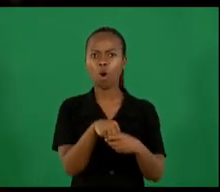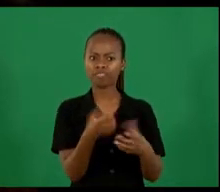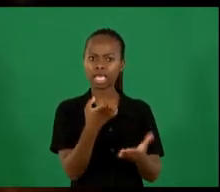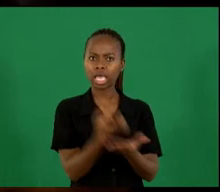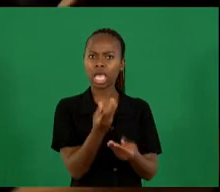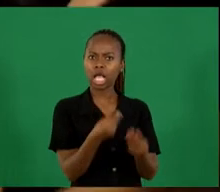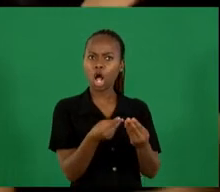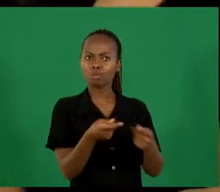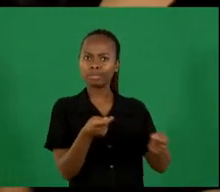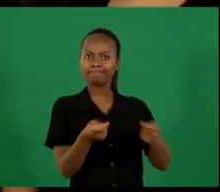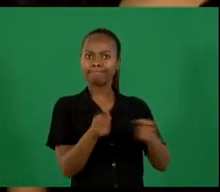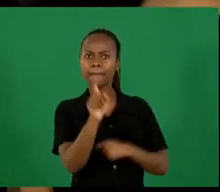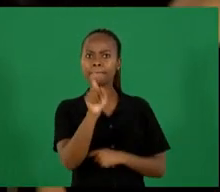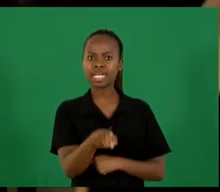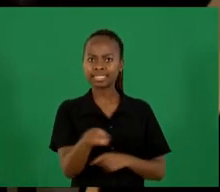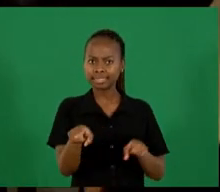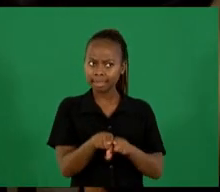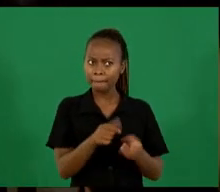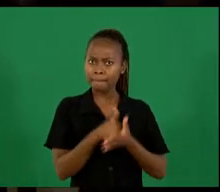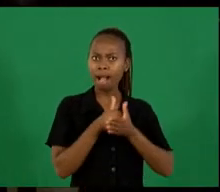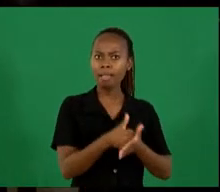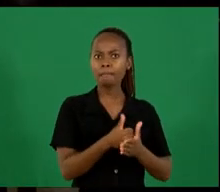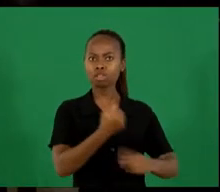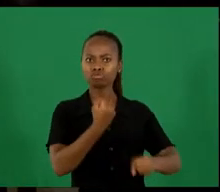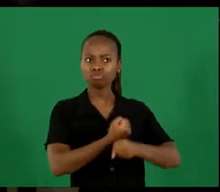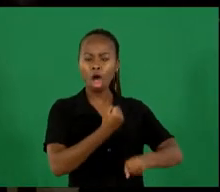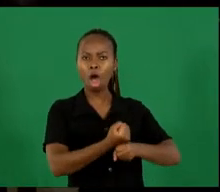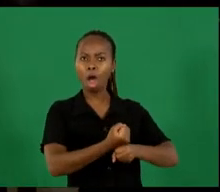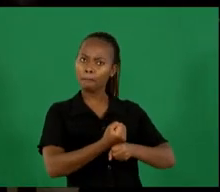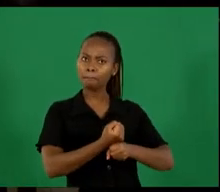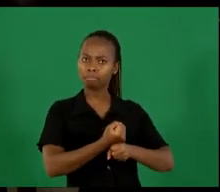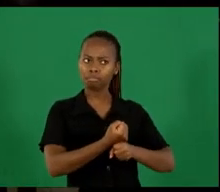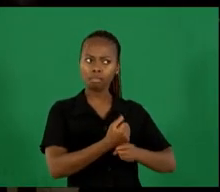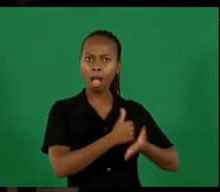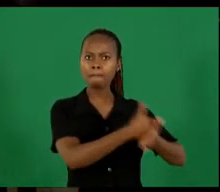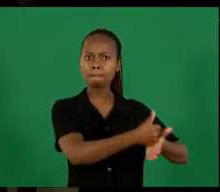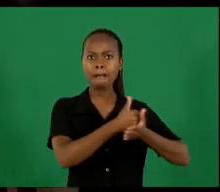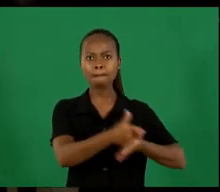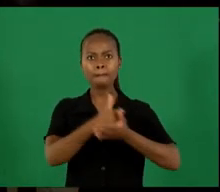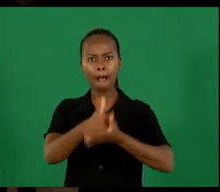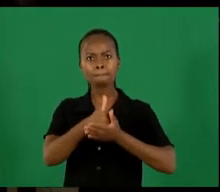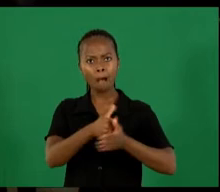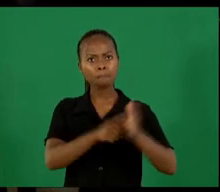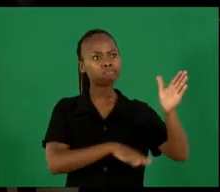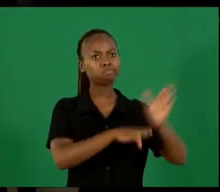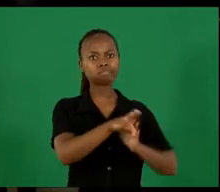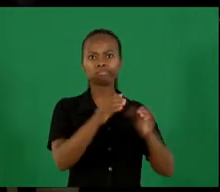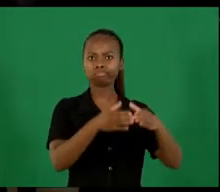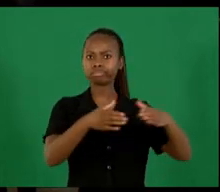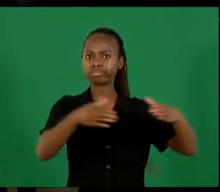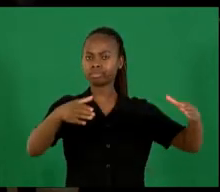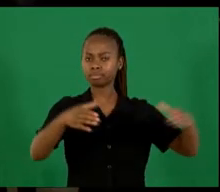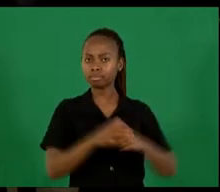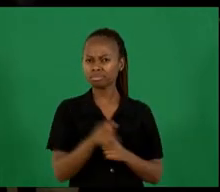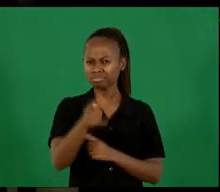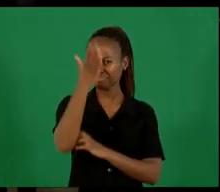job creation over and above the bank's monetary policy mandate. As you may know, that during the 55th ANC